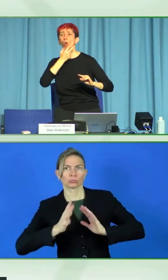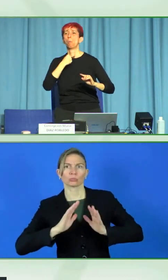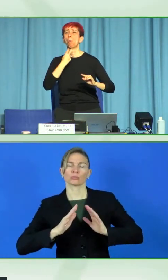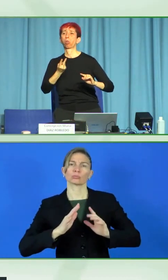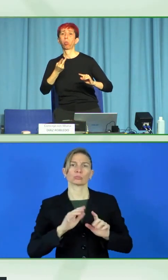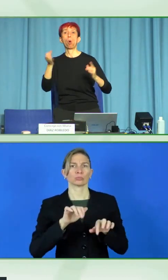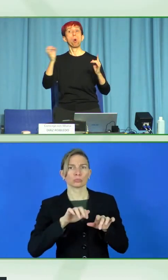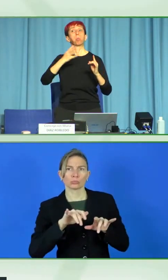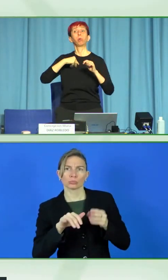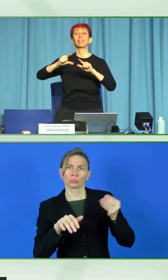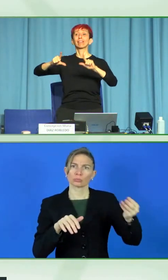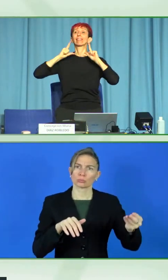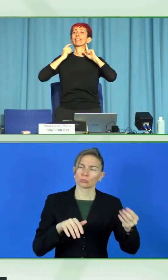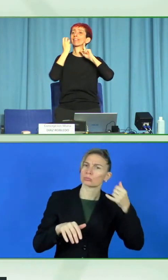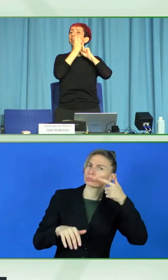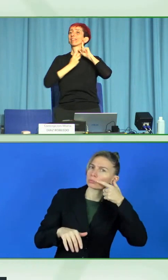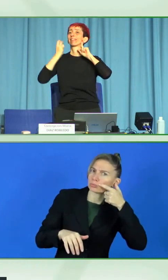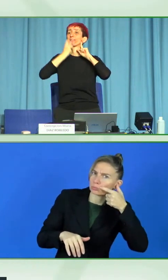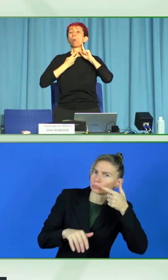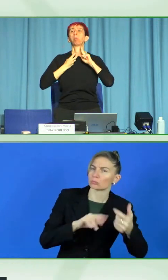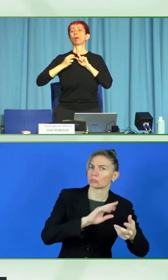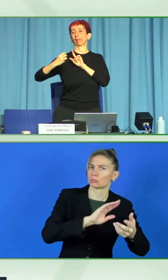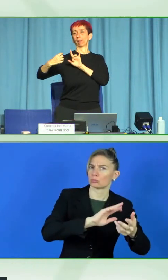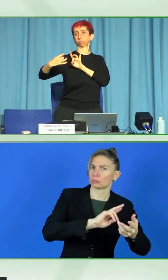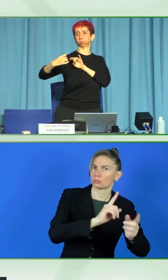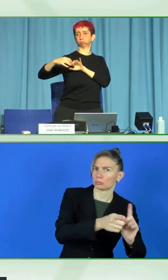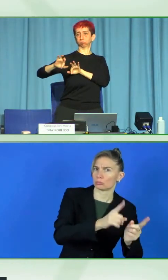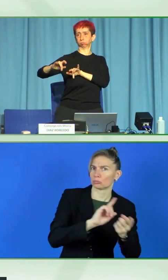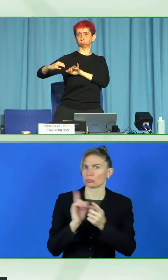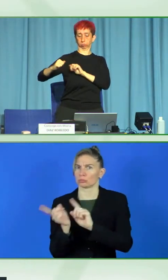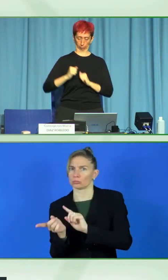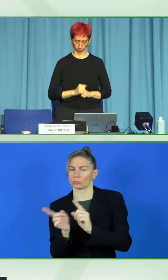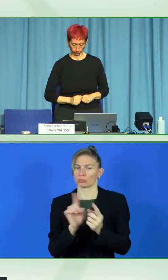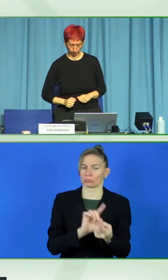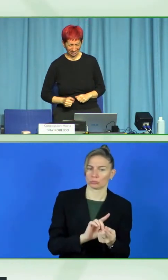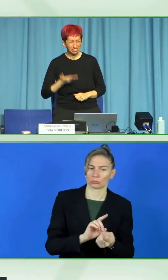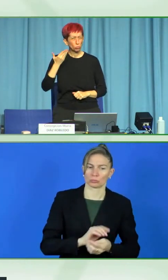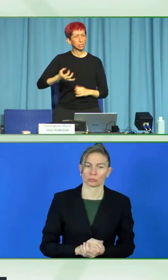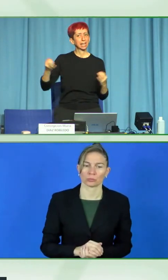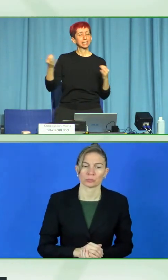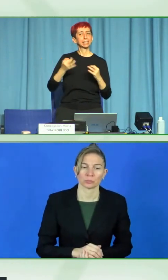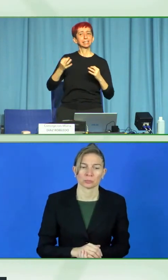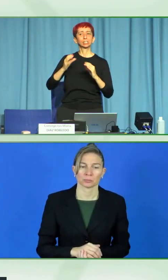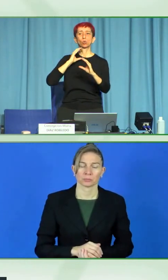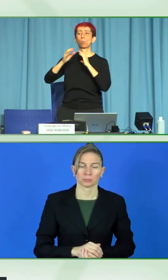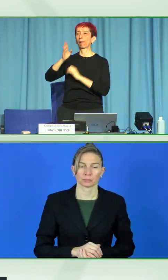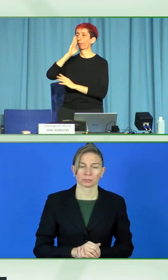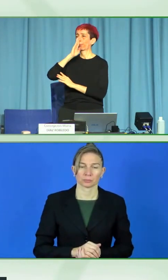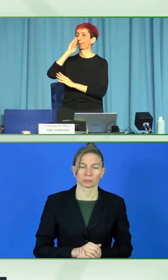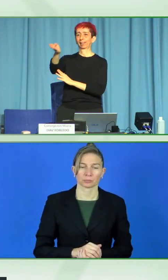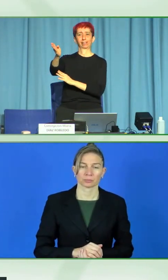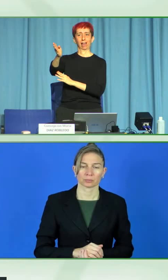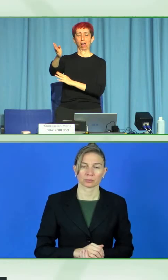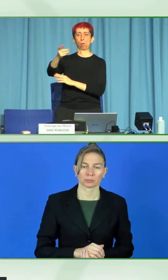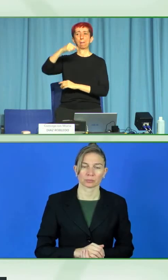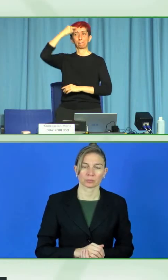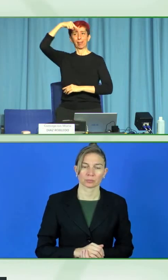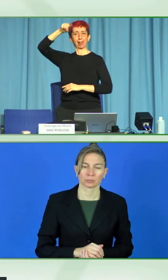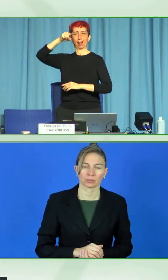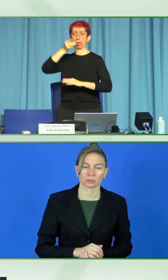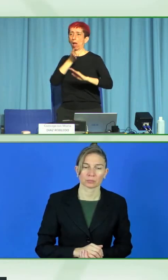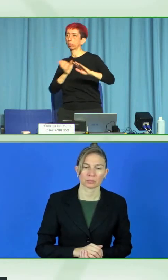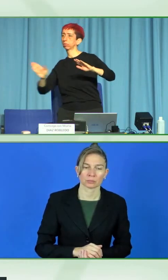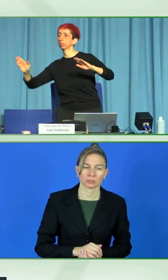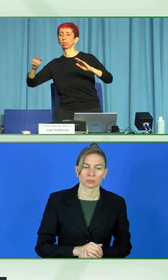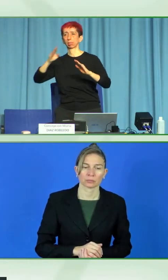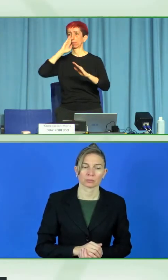use the sign language option, which is the most chosen by most